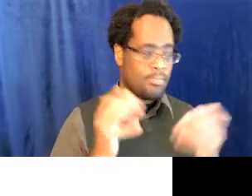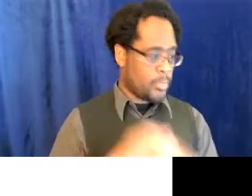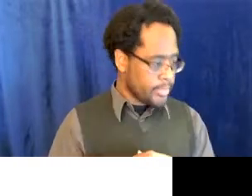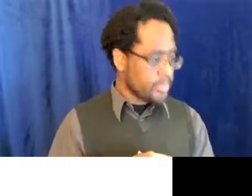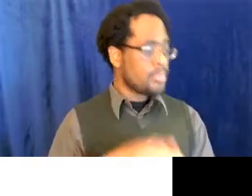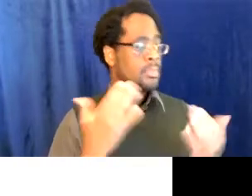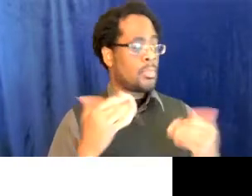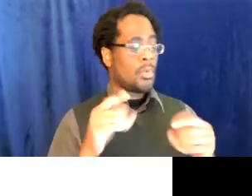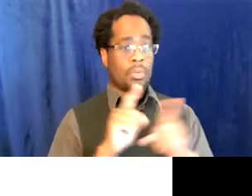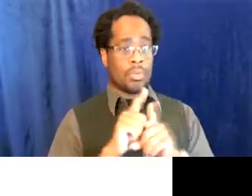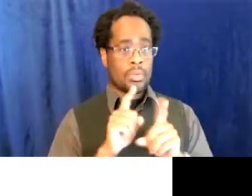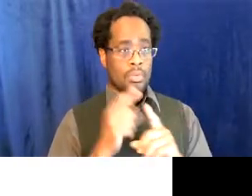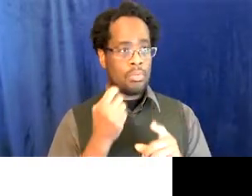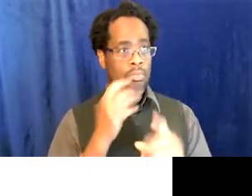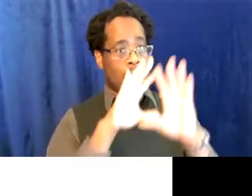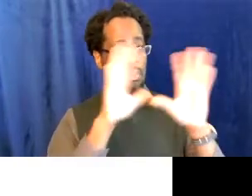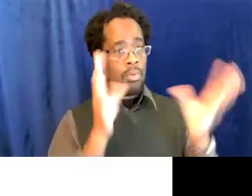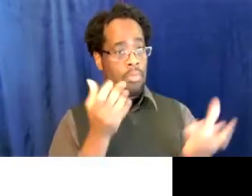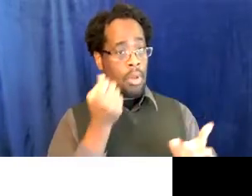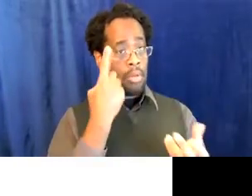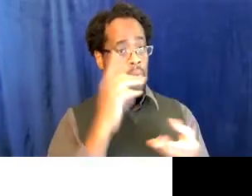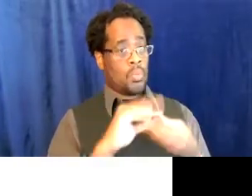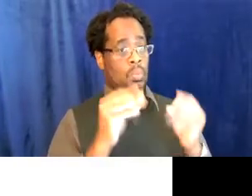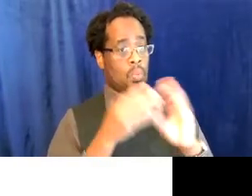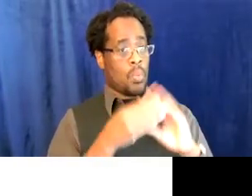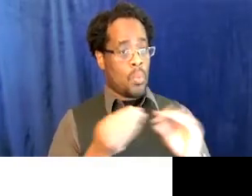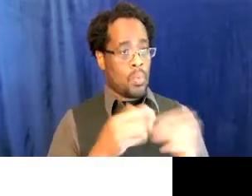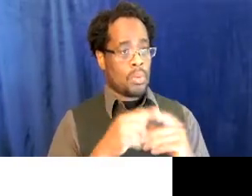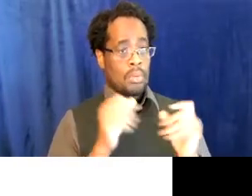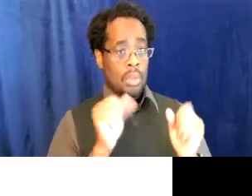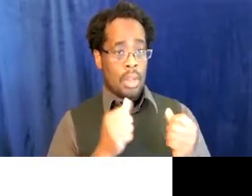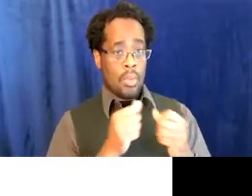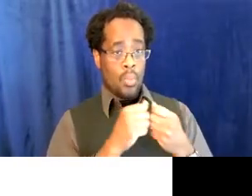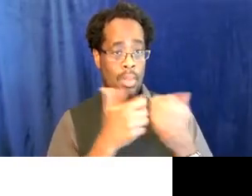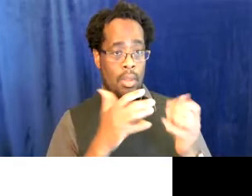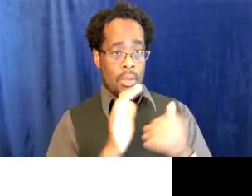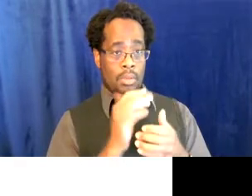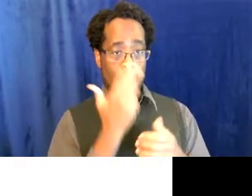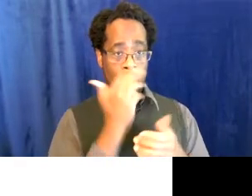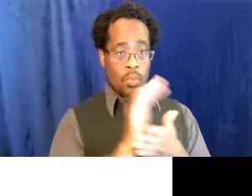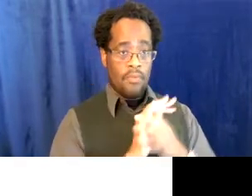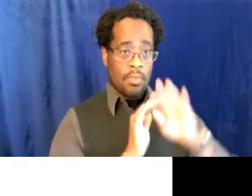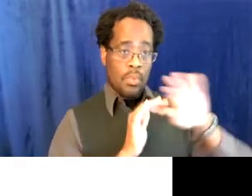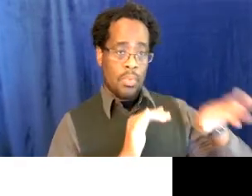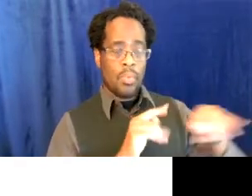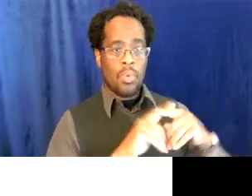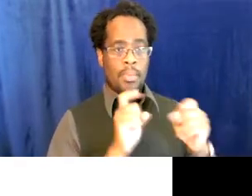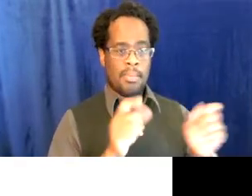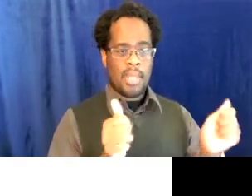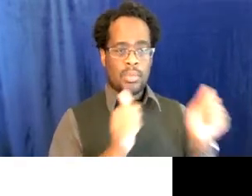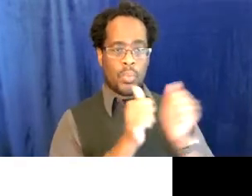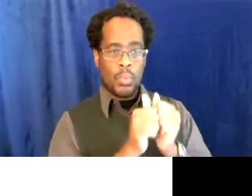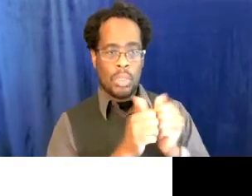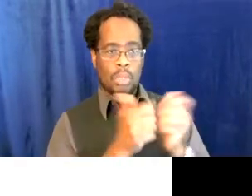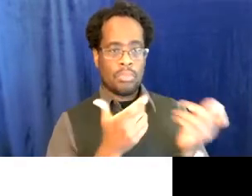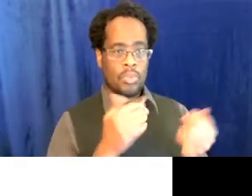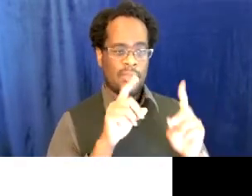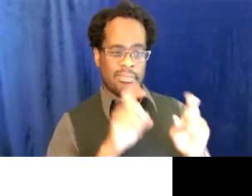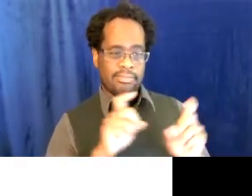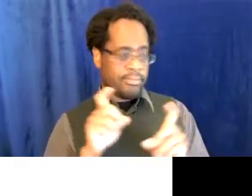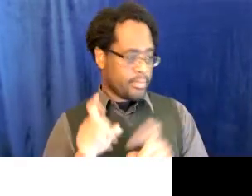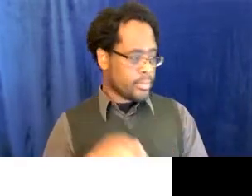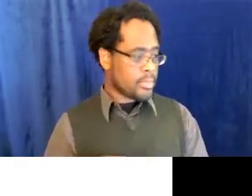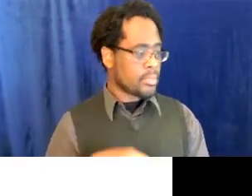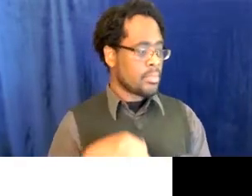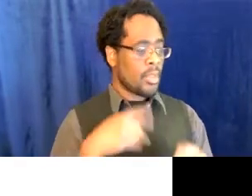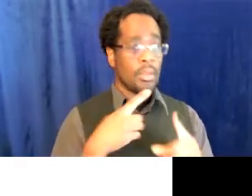understanding. And so we have to make sure that people can understand what the avatar is saying, which includes facial expressions. And we